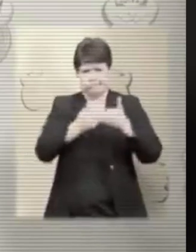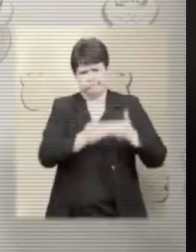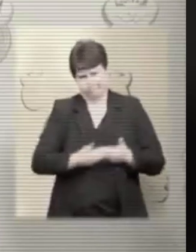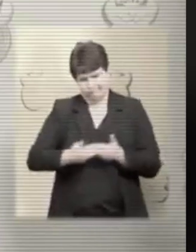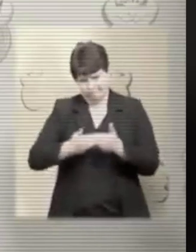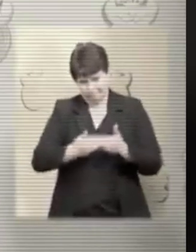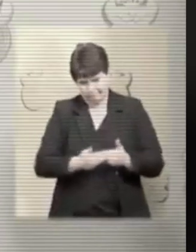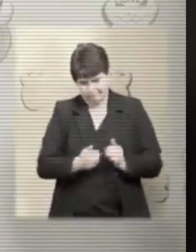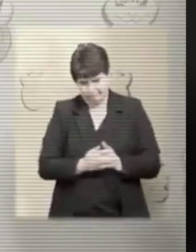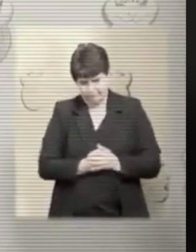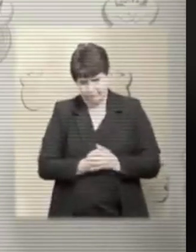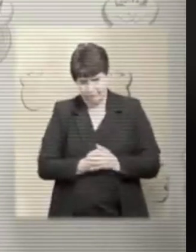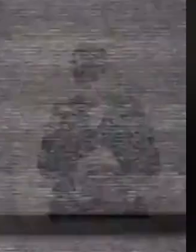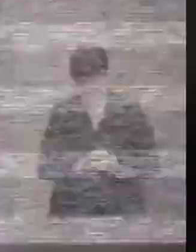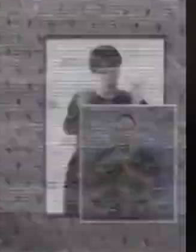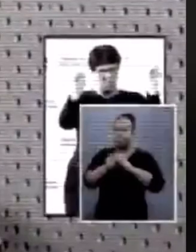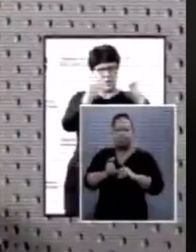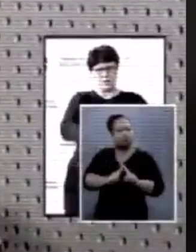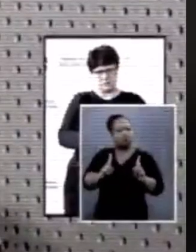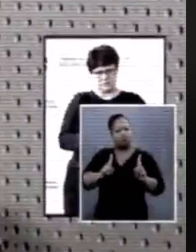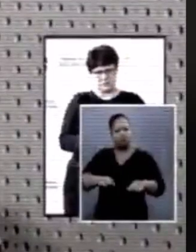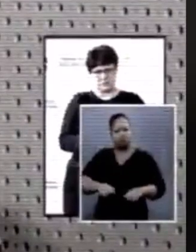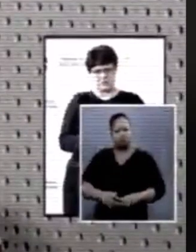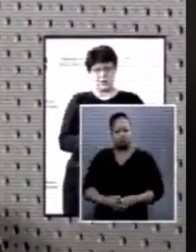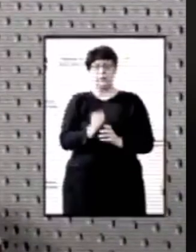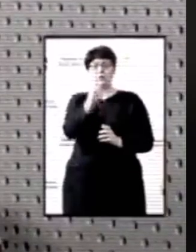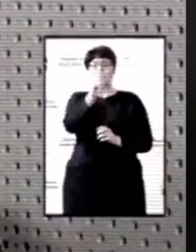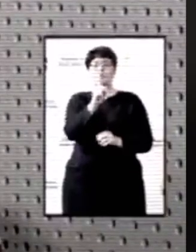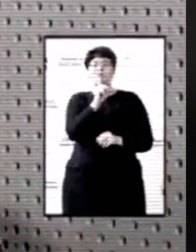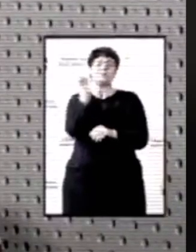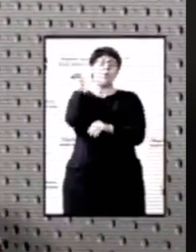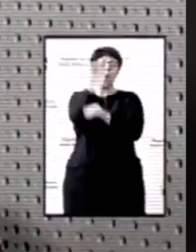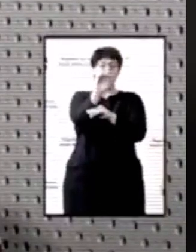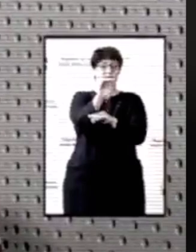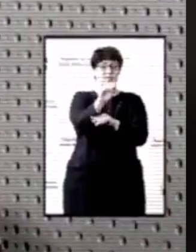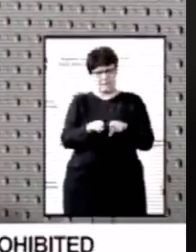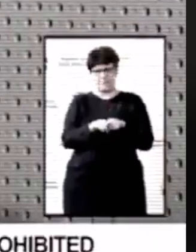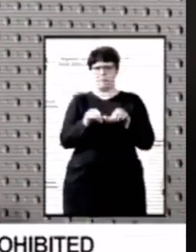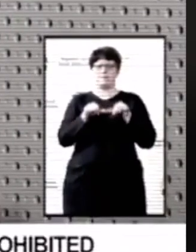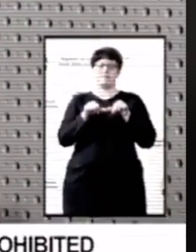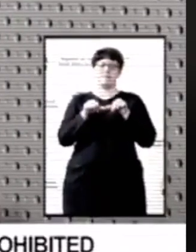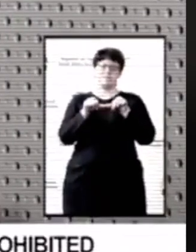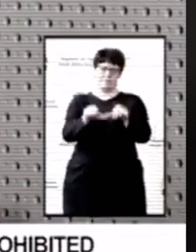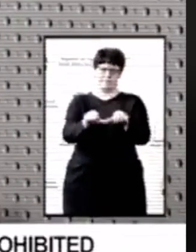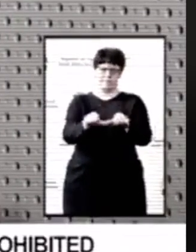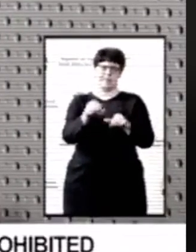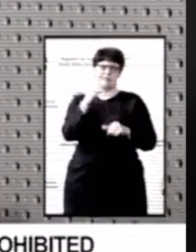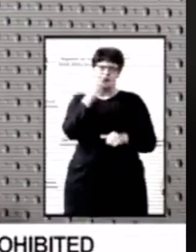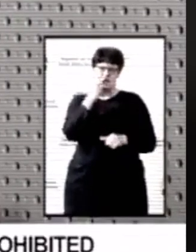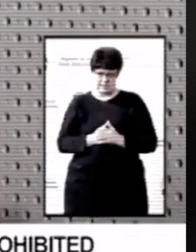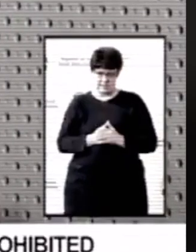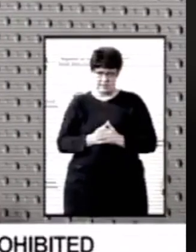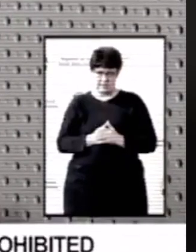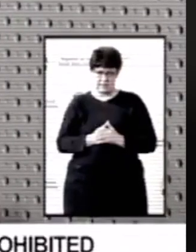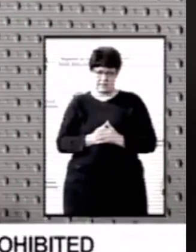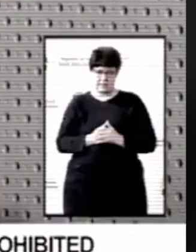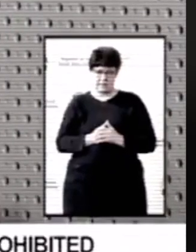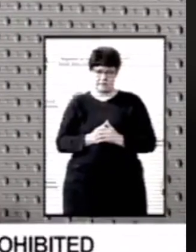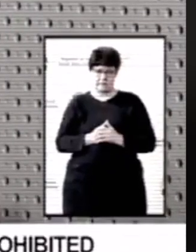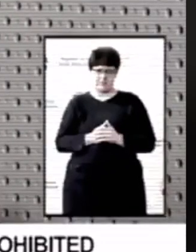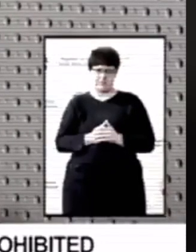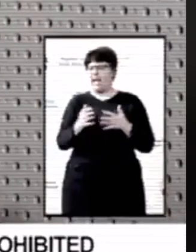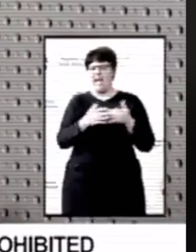The sale of cigarettes will be permitted. More than 2,000 people opposed it. When it comes to cigarettes,